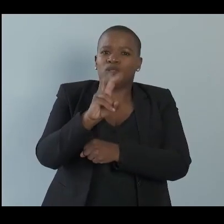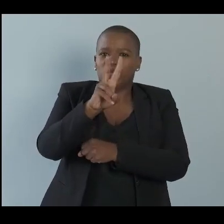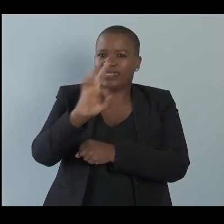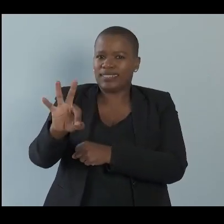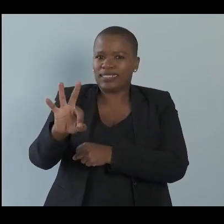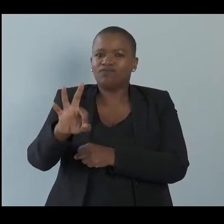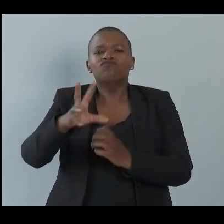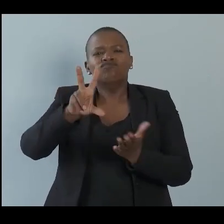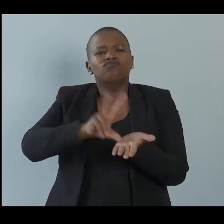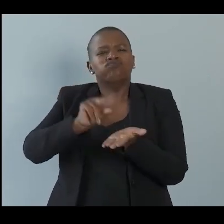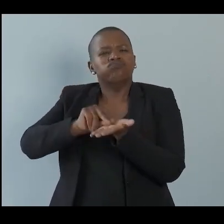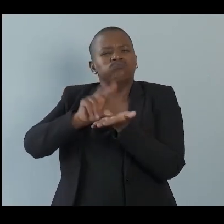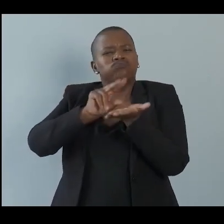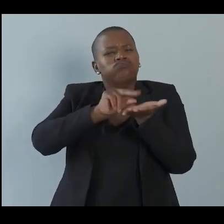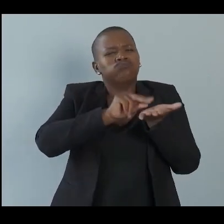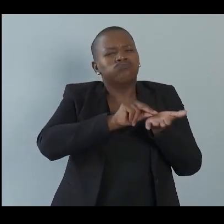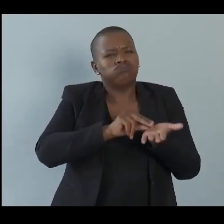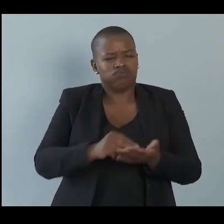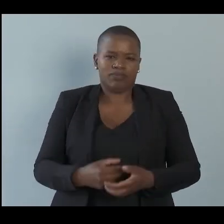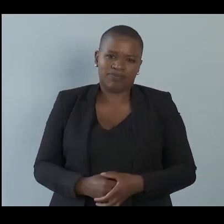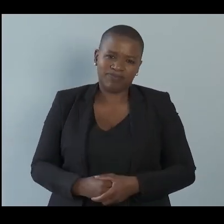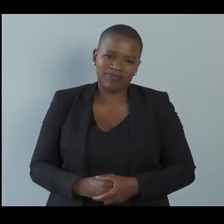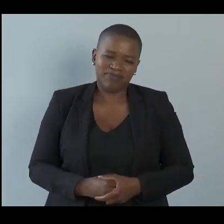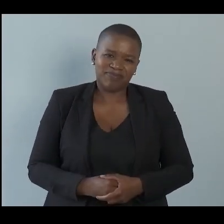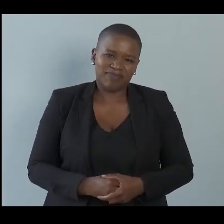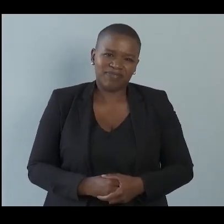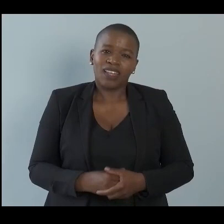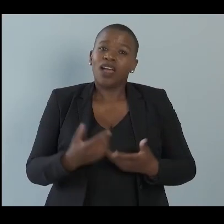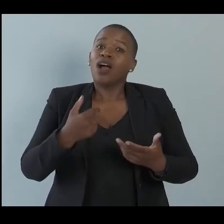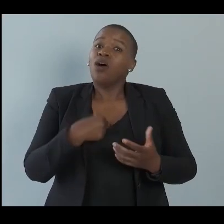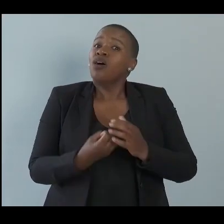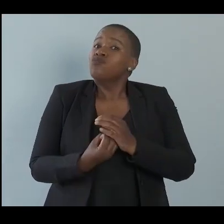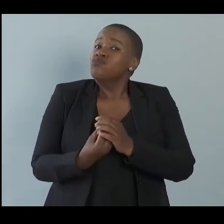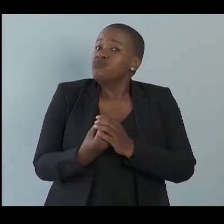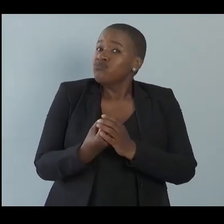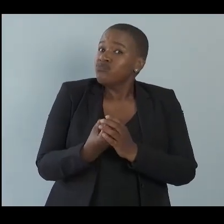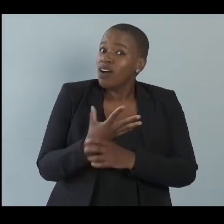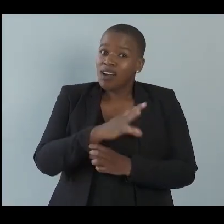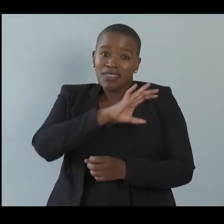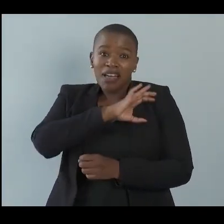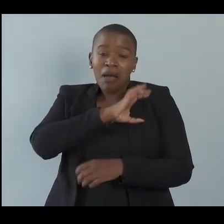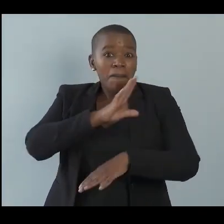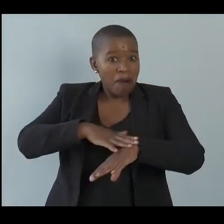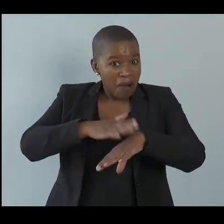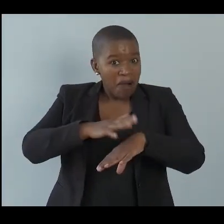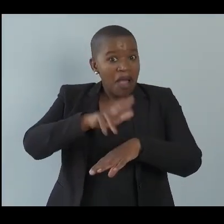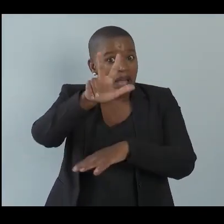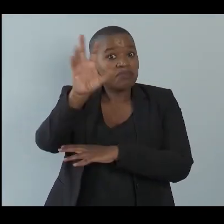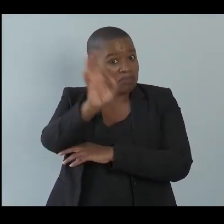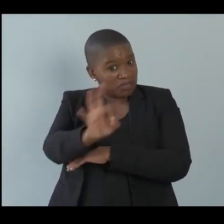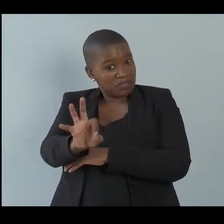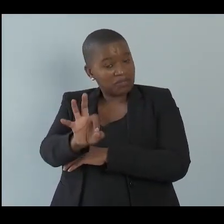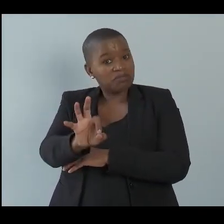of our 2024 financial year. We have grown our consumer subscriber base by 8%, and our higher